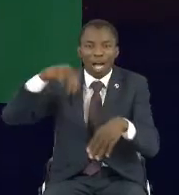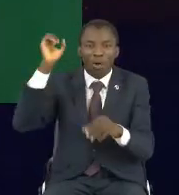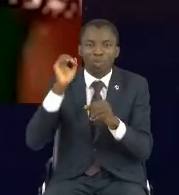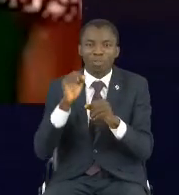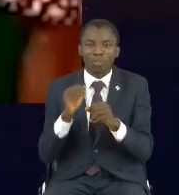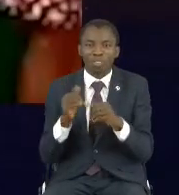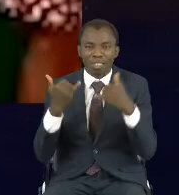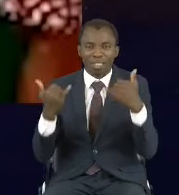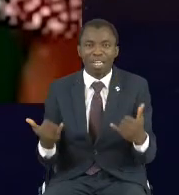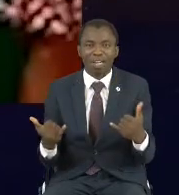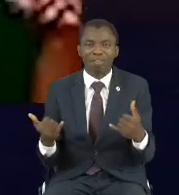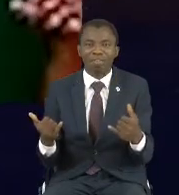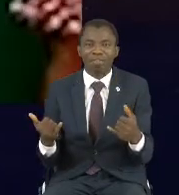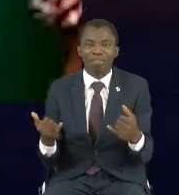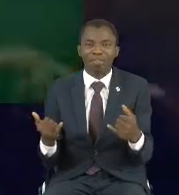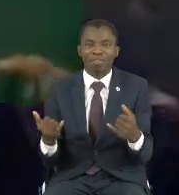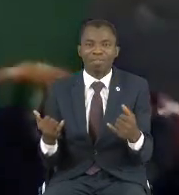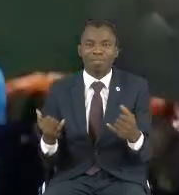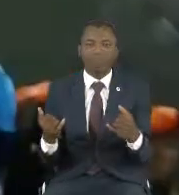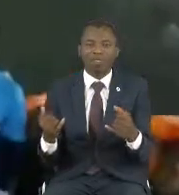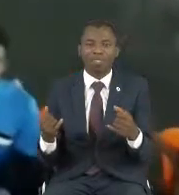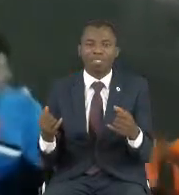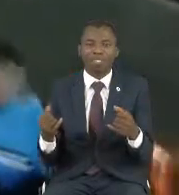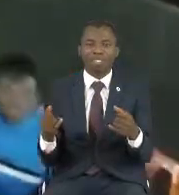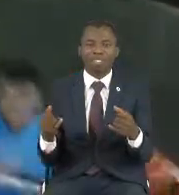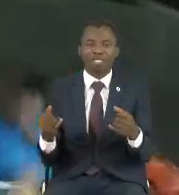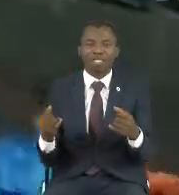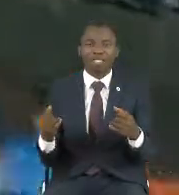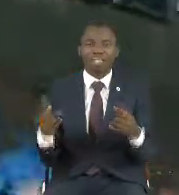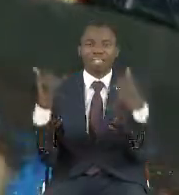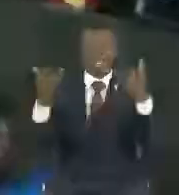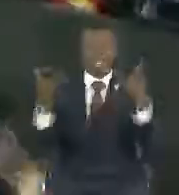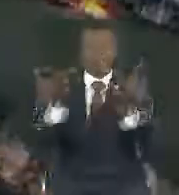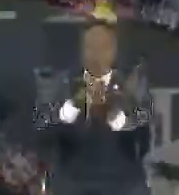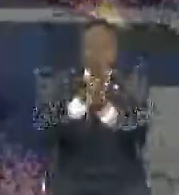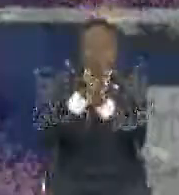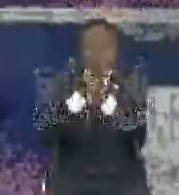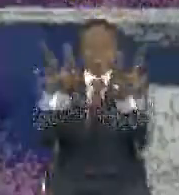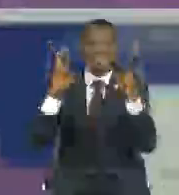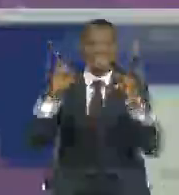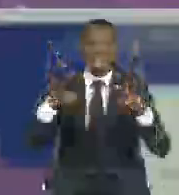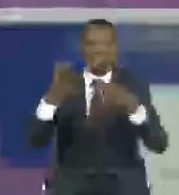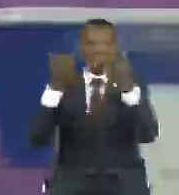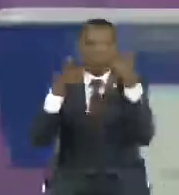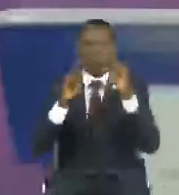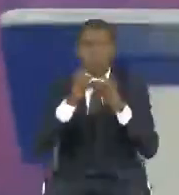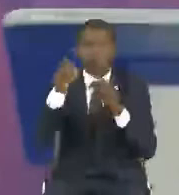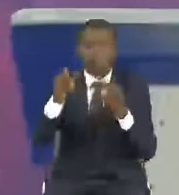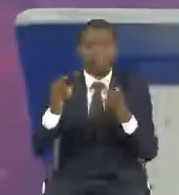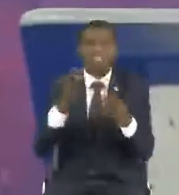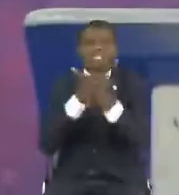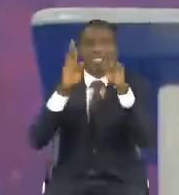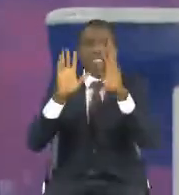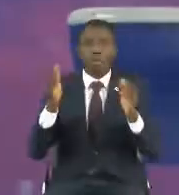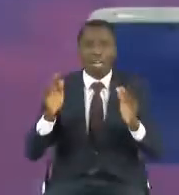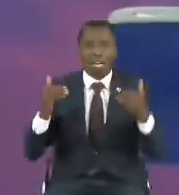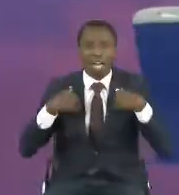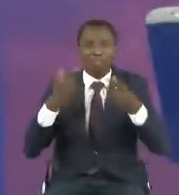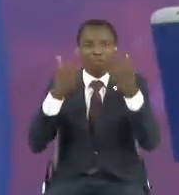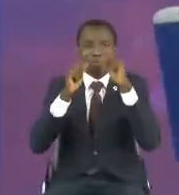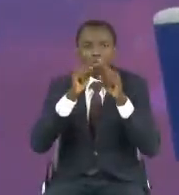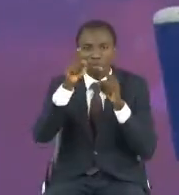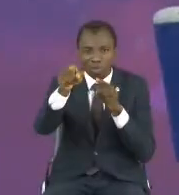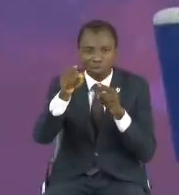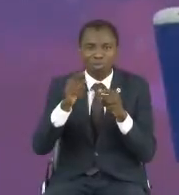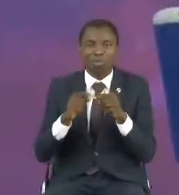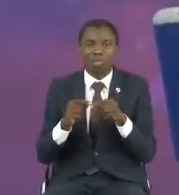Now, redemption has come to you. The Redeemer has come to you. Call